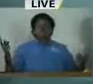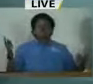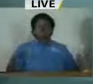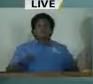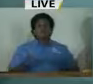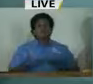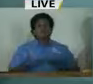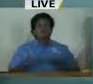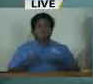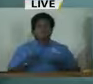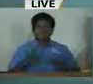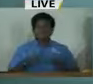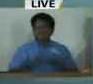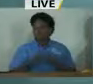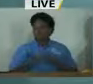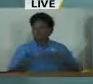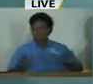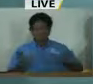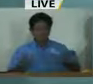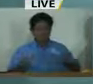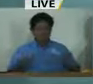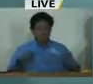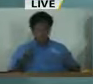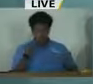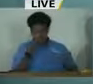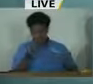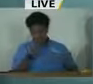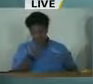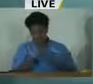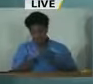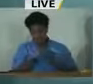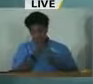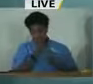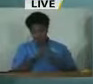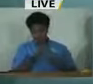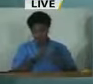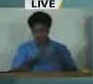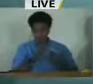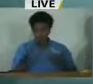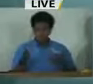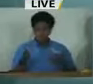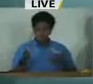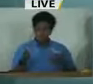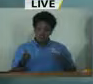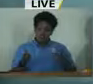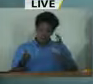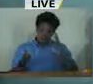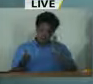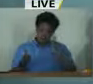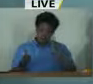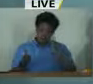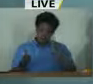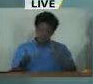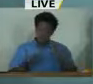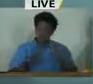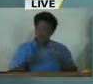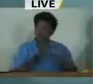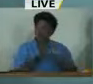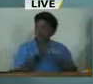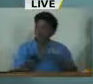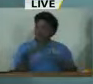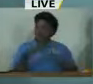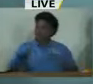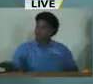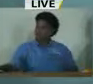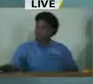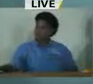is, I listened carefully to the women this morning, and I want to applaud them.